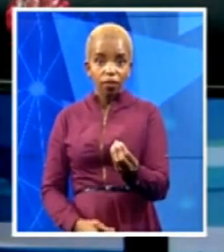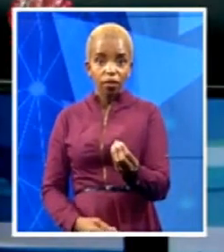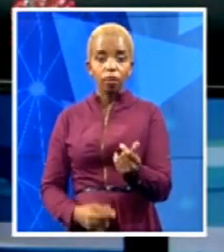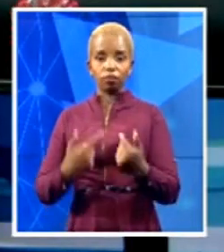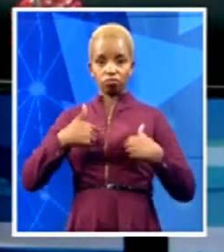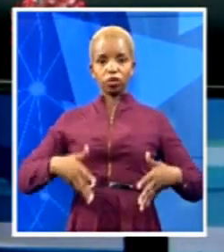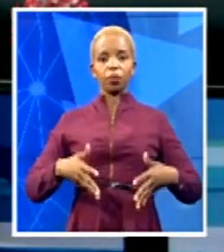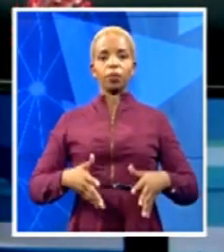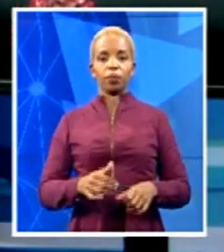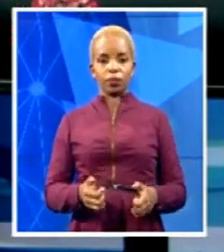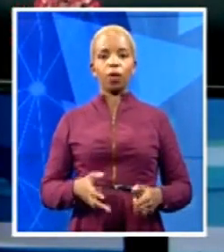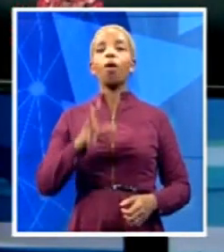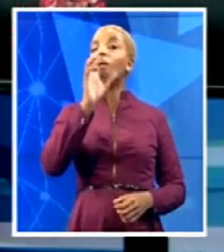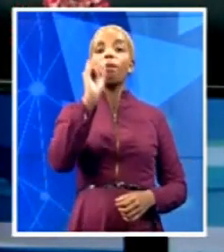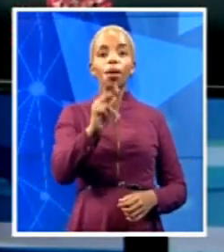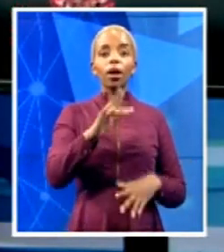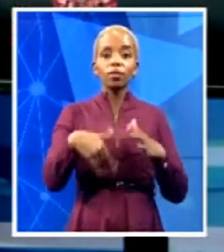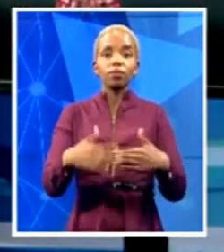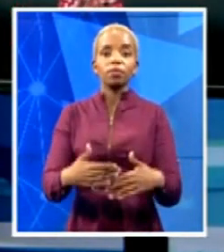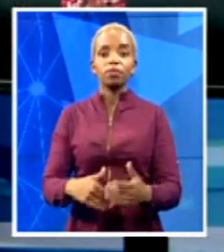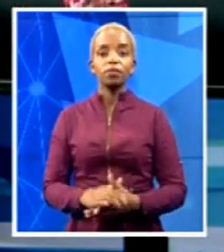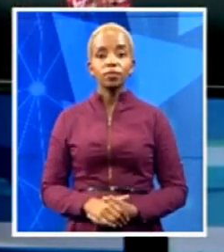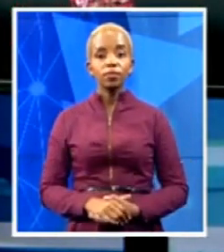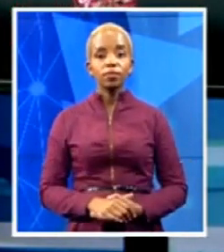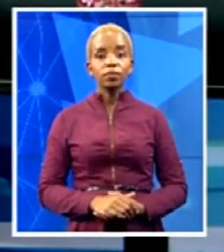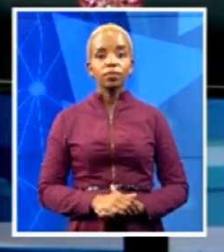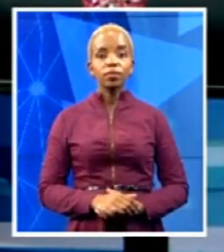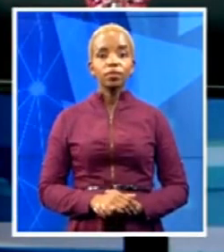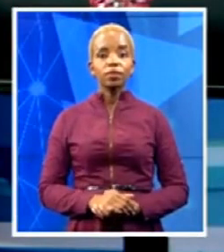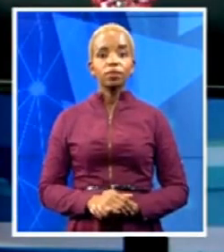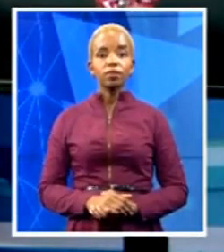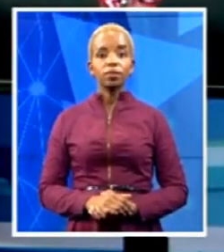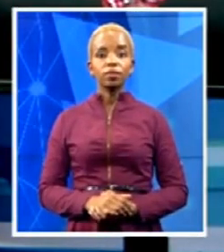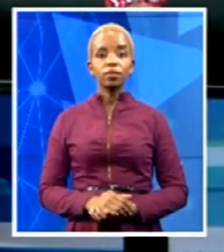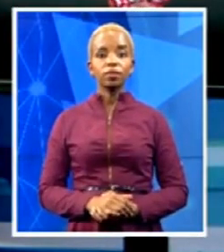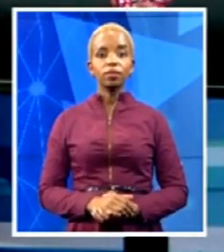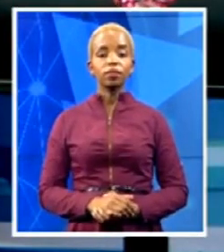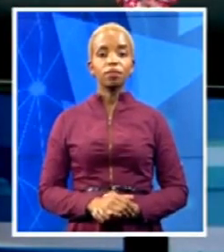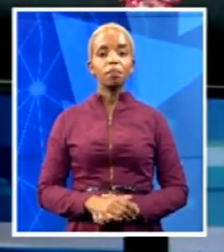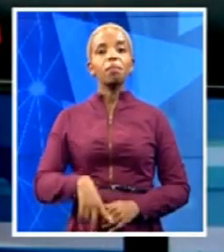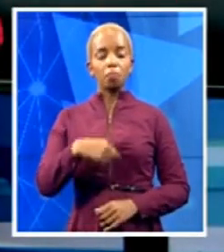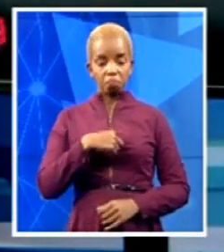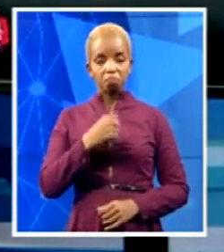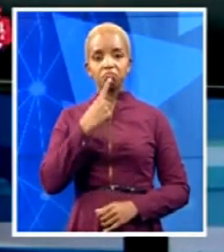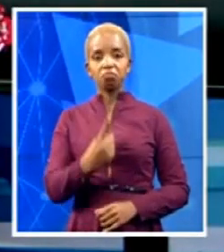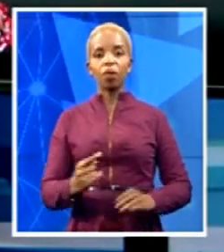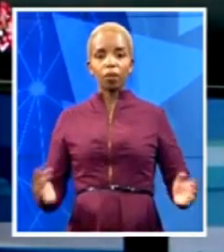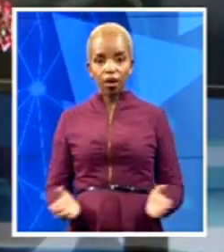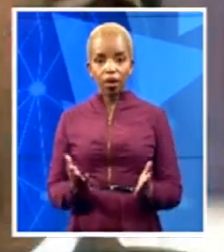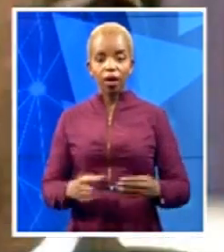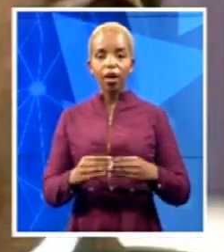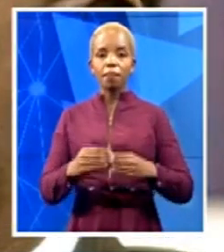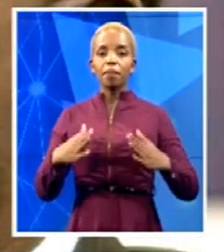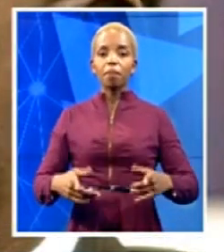continue. No, I'm saying that to the extent that we encourage our members to contribute to the Solidarity Fund, not just our members, any other member